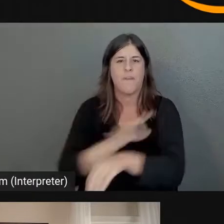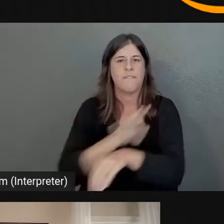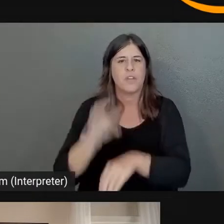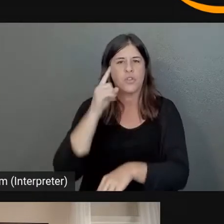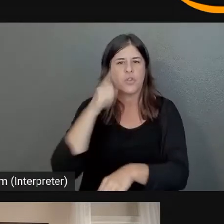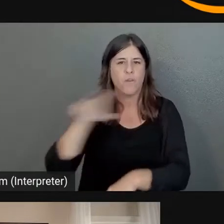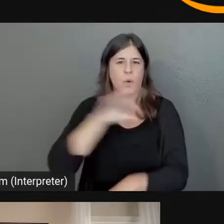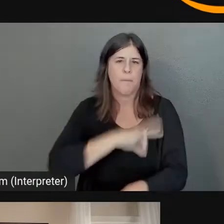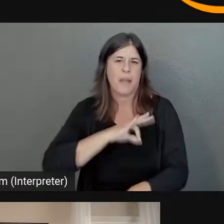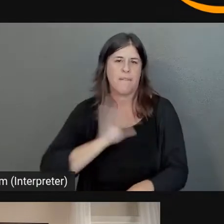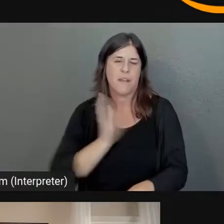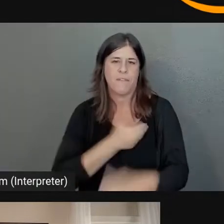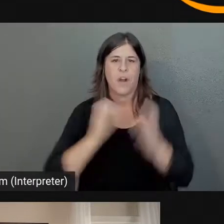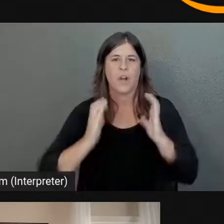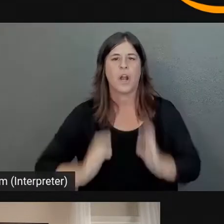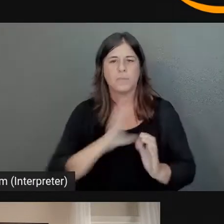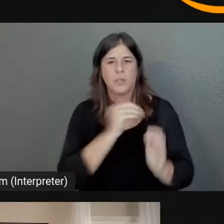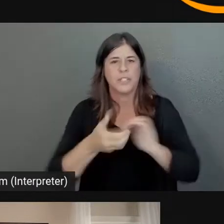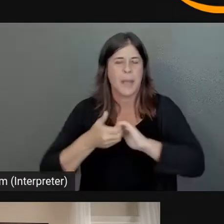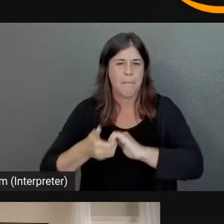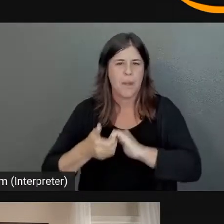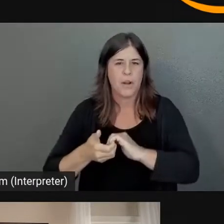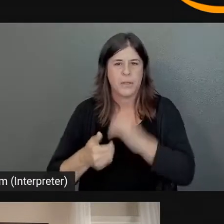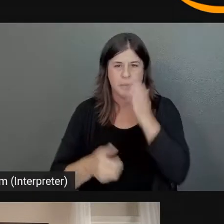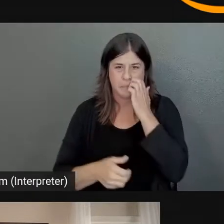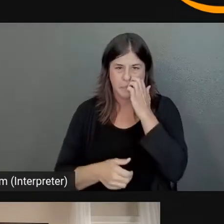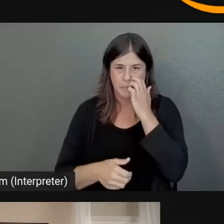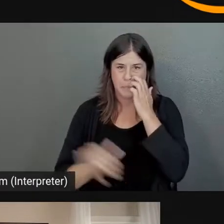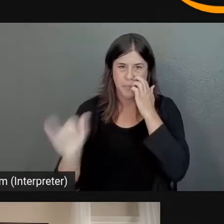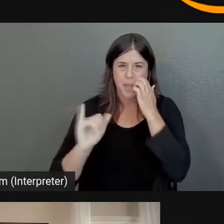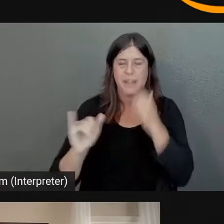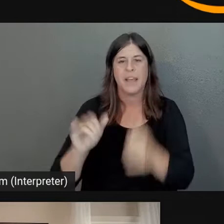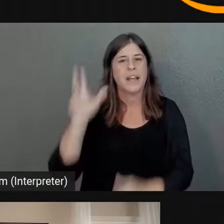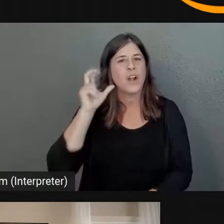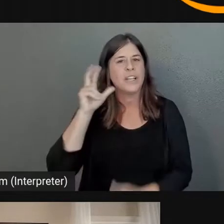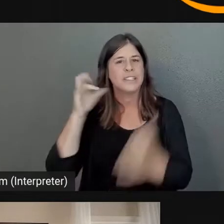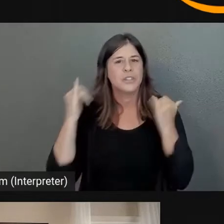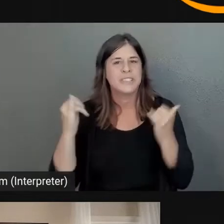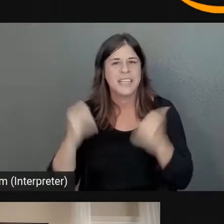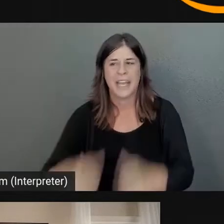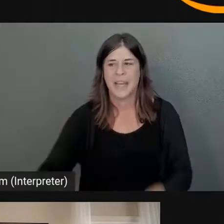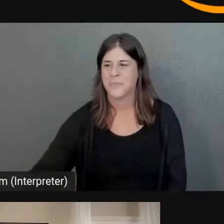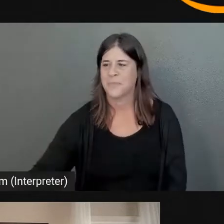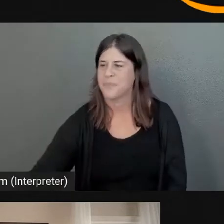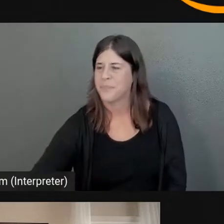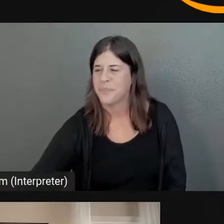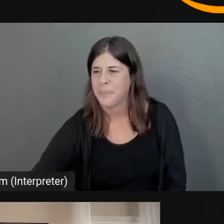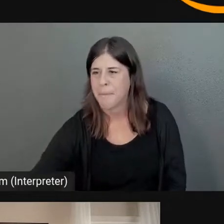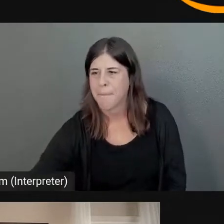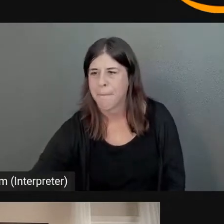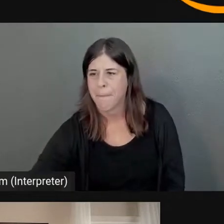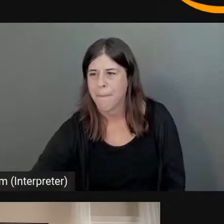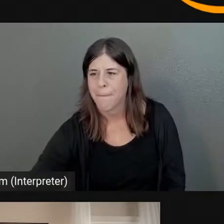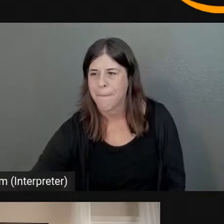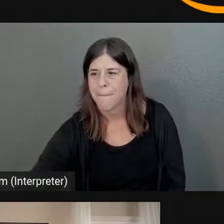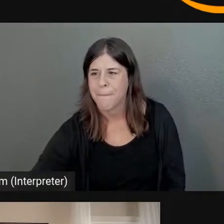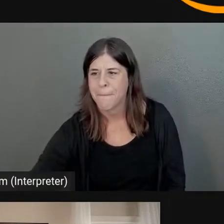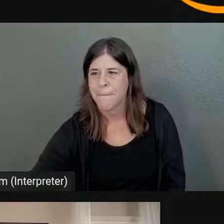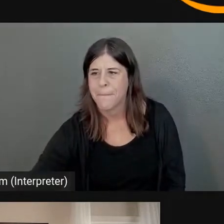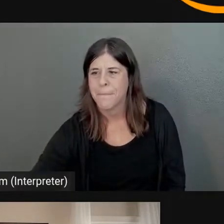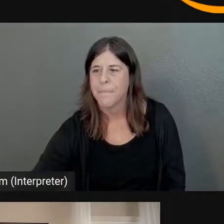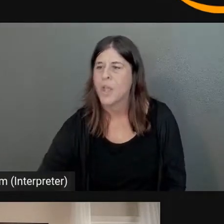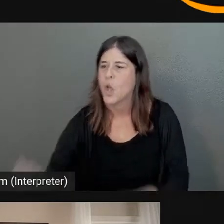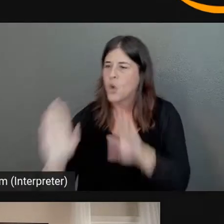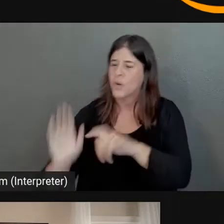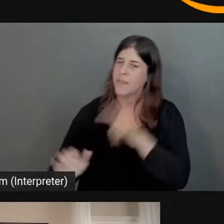our customers and partners like our listeners today. Great. Larry, can we just hear from you